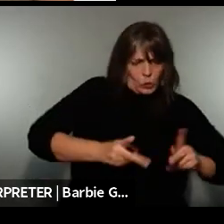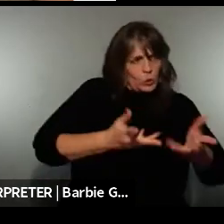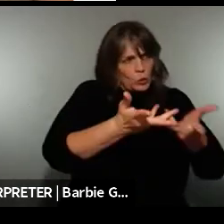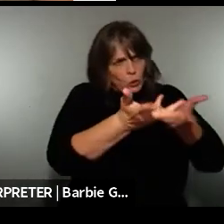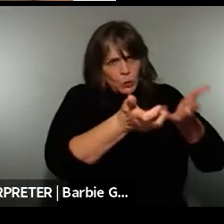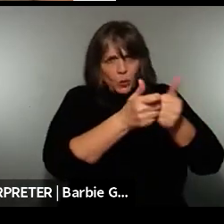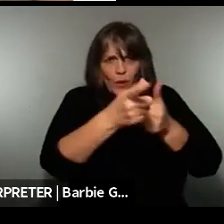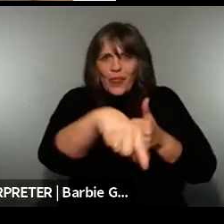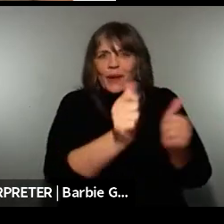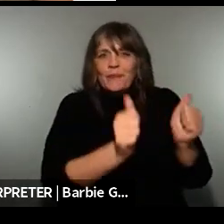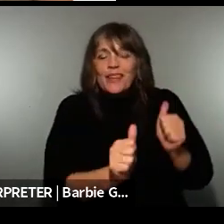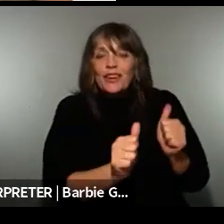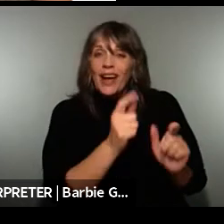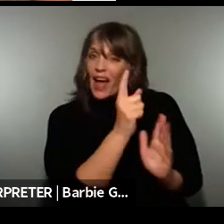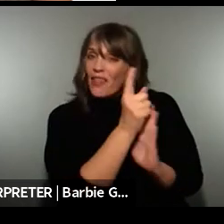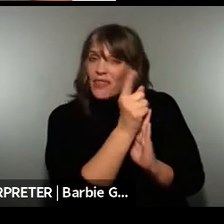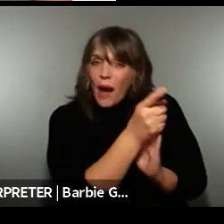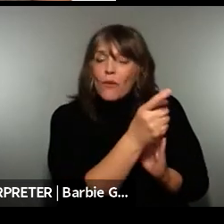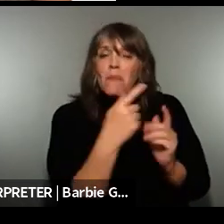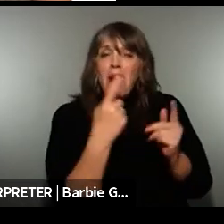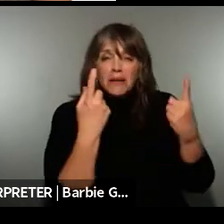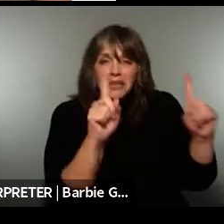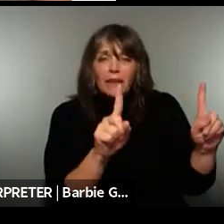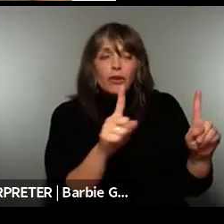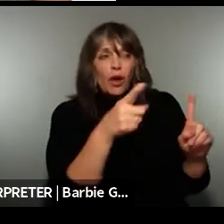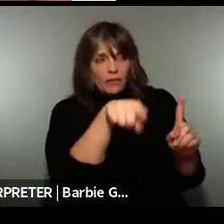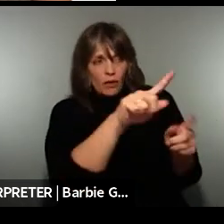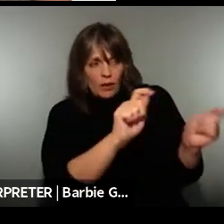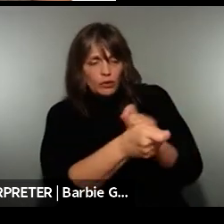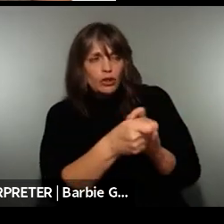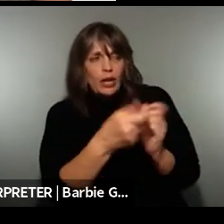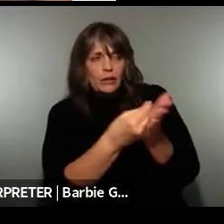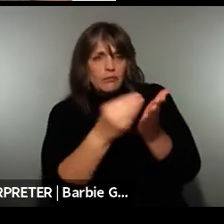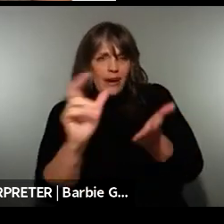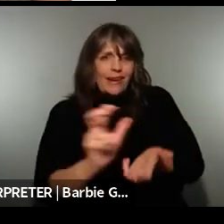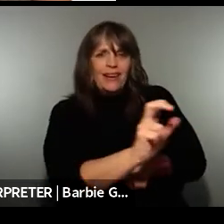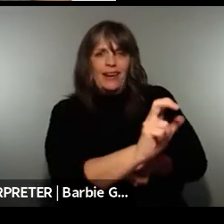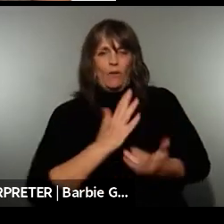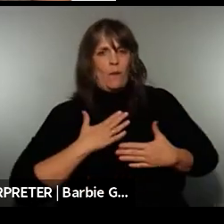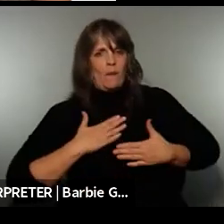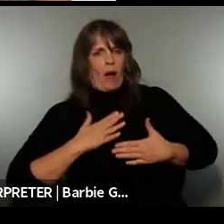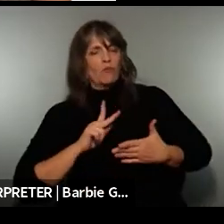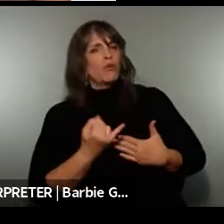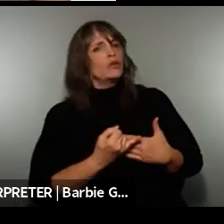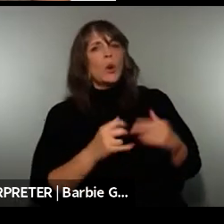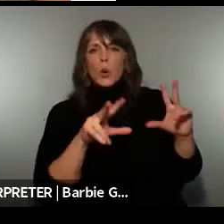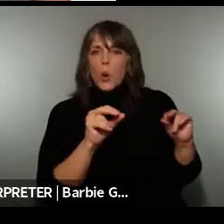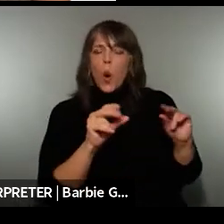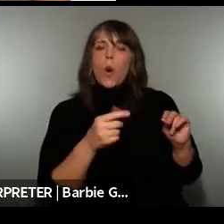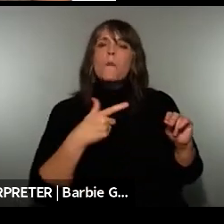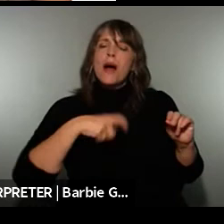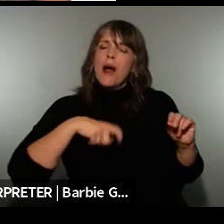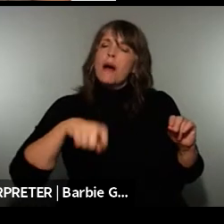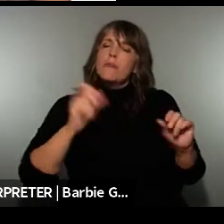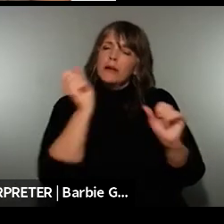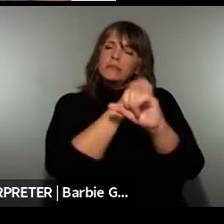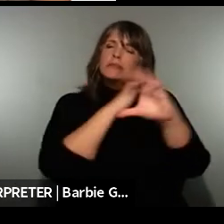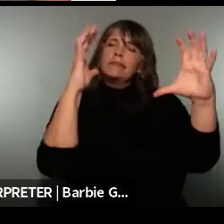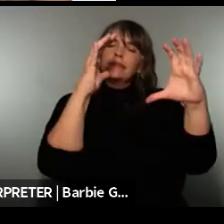success in getting them to change their funding for my project, I have to imagine that